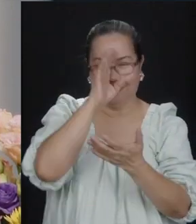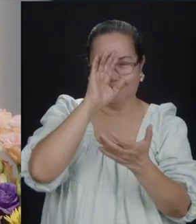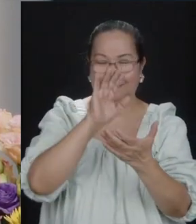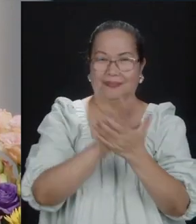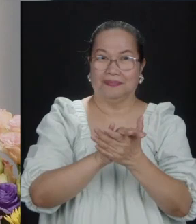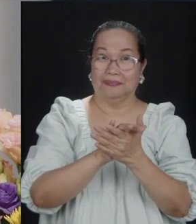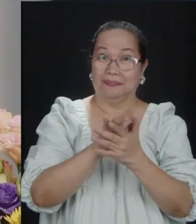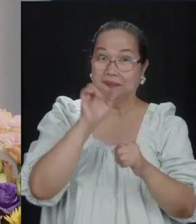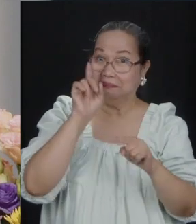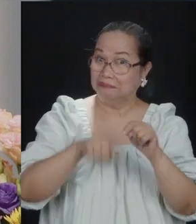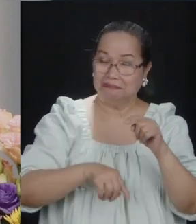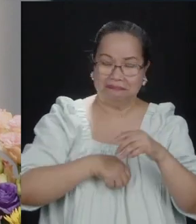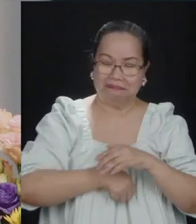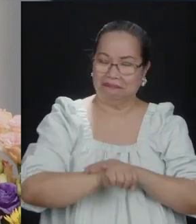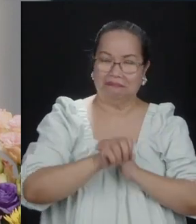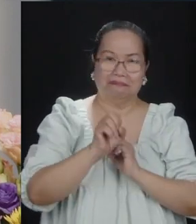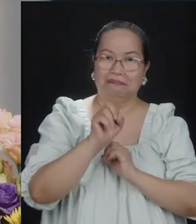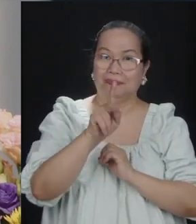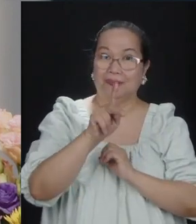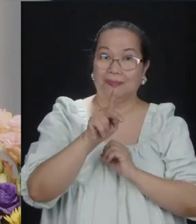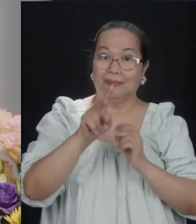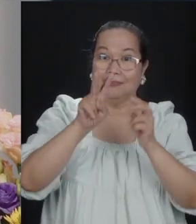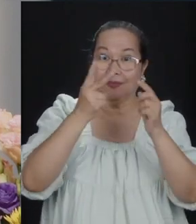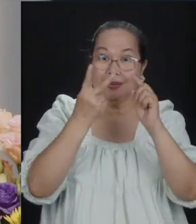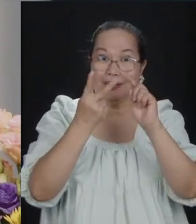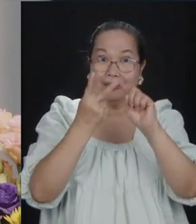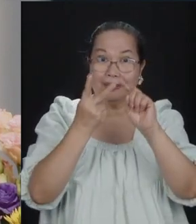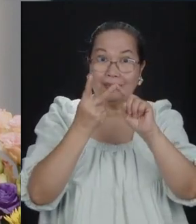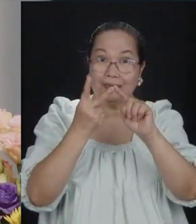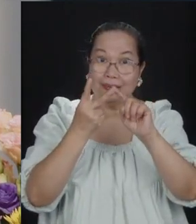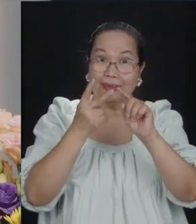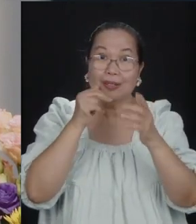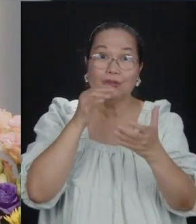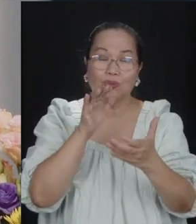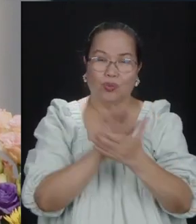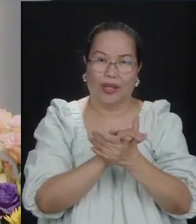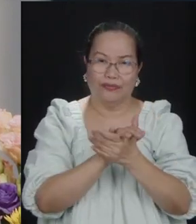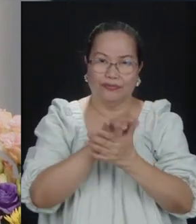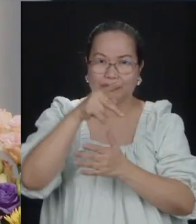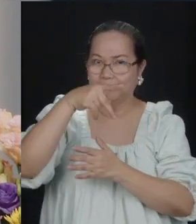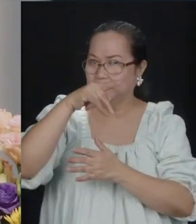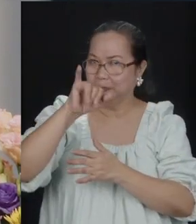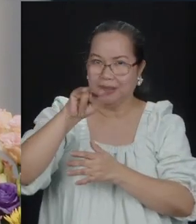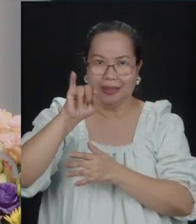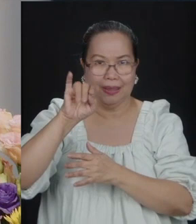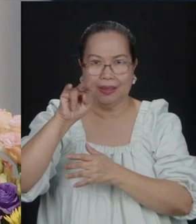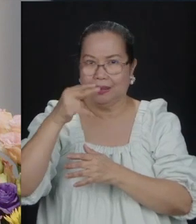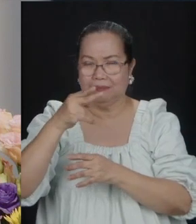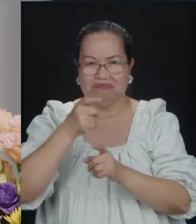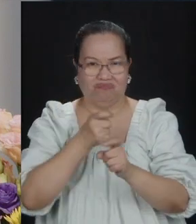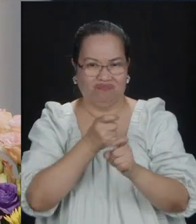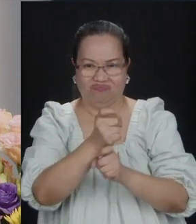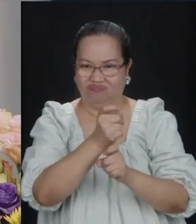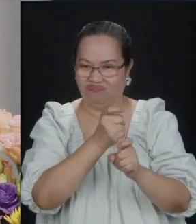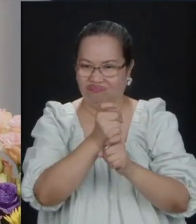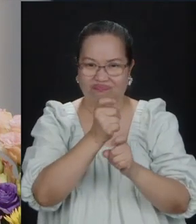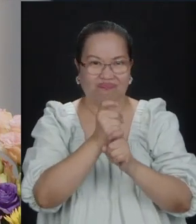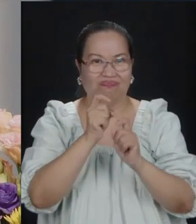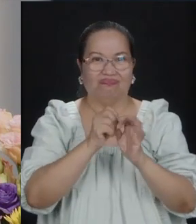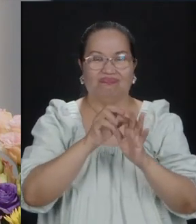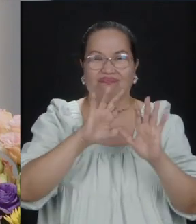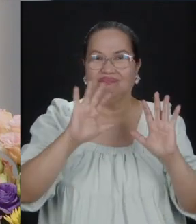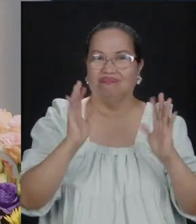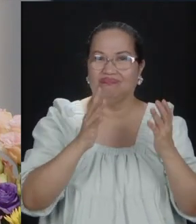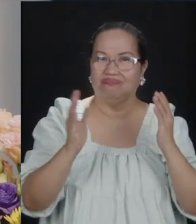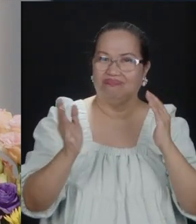Penina took every opportunity to bully her. So verse 6 says, and her rival